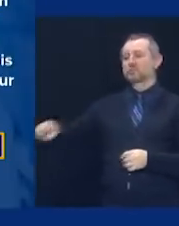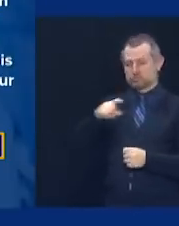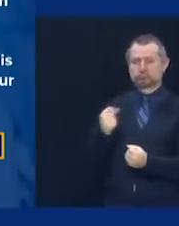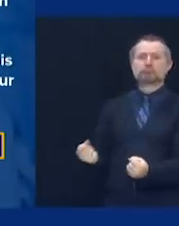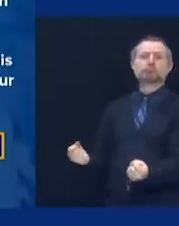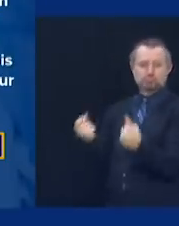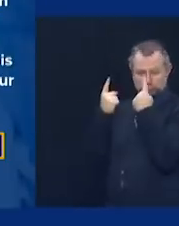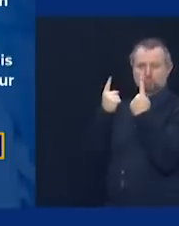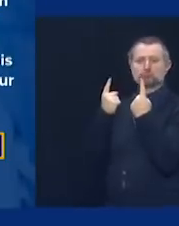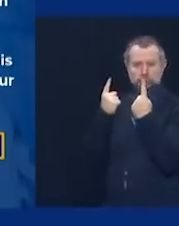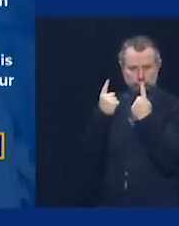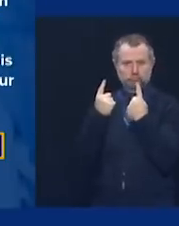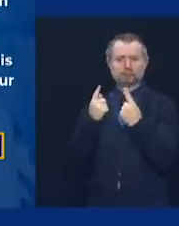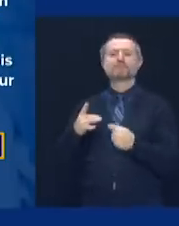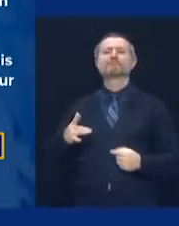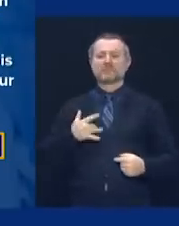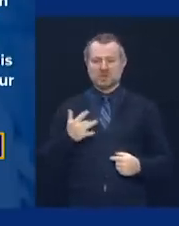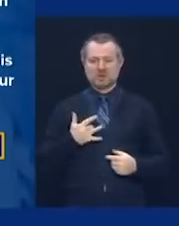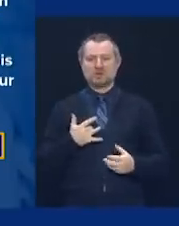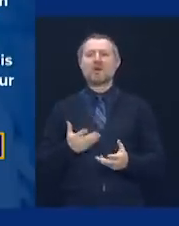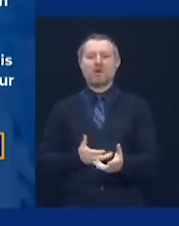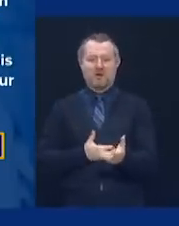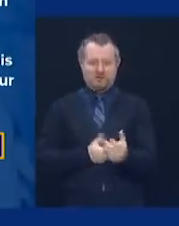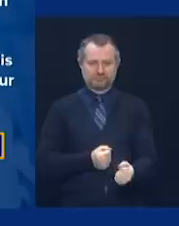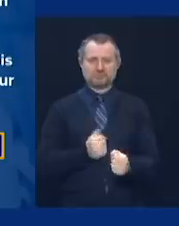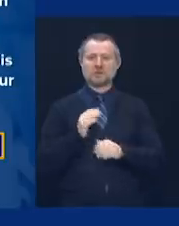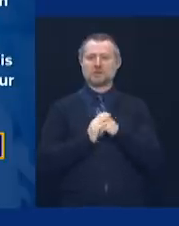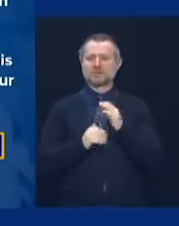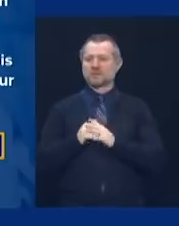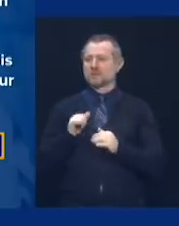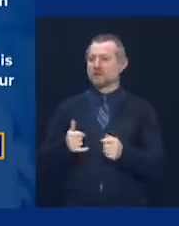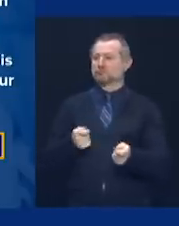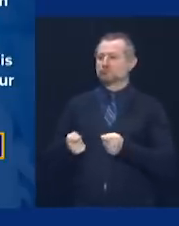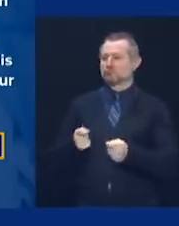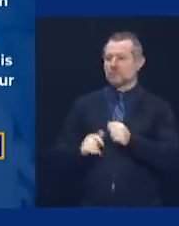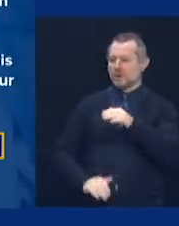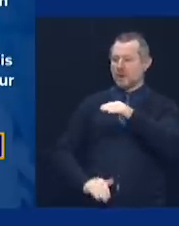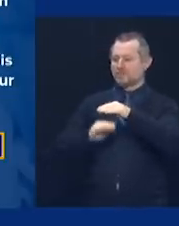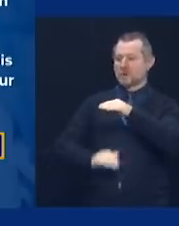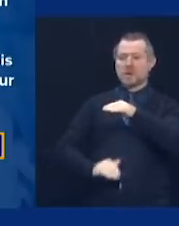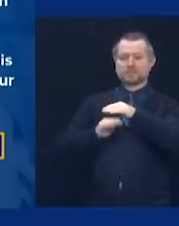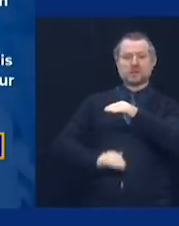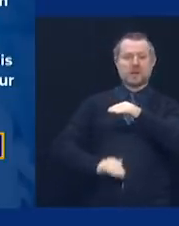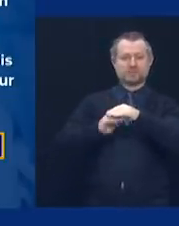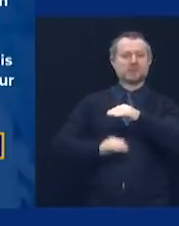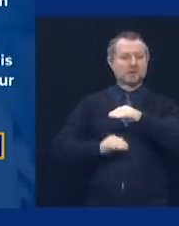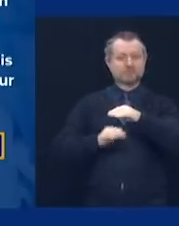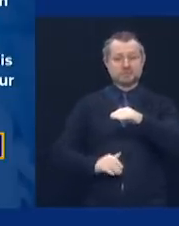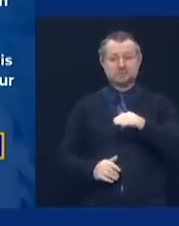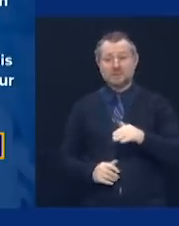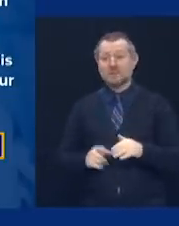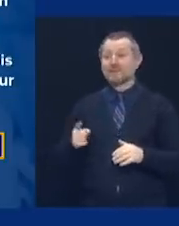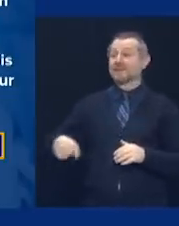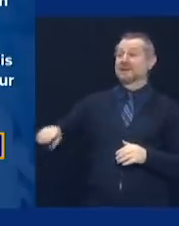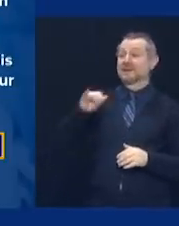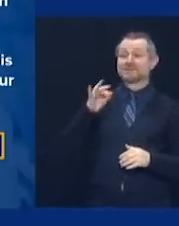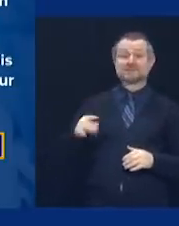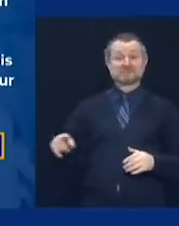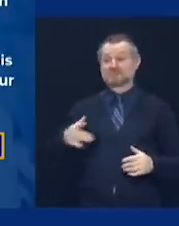about handling the capacity. And if they're not comfortable about the capacity, or they're concerned about the rise